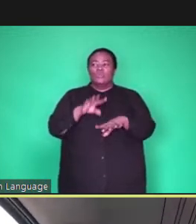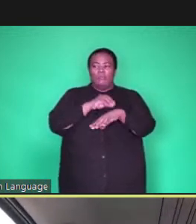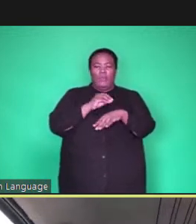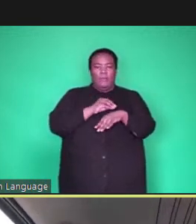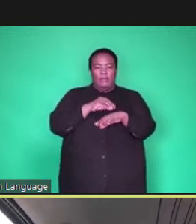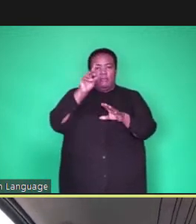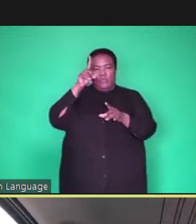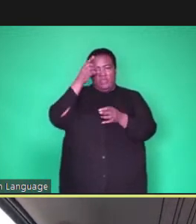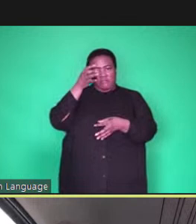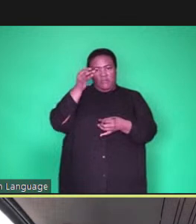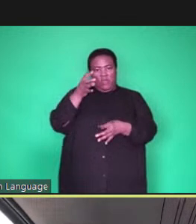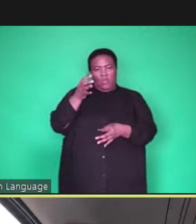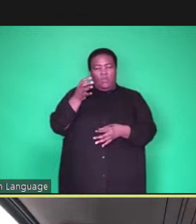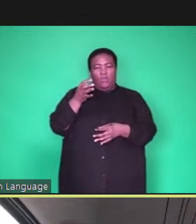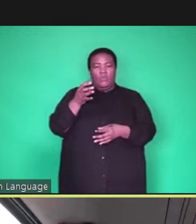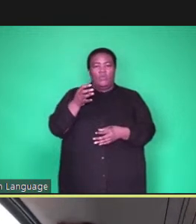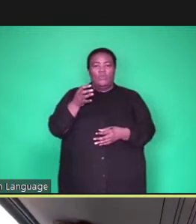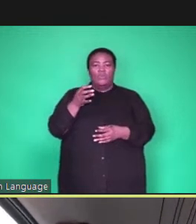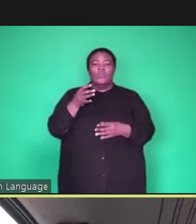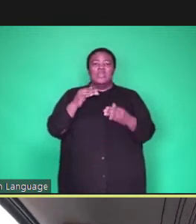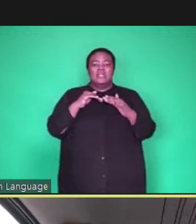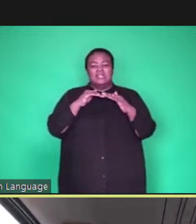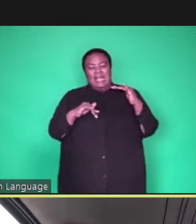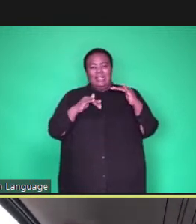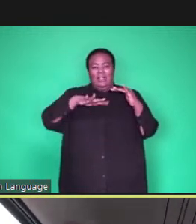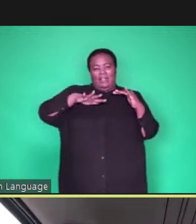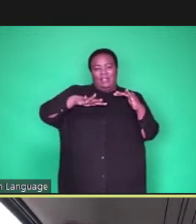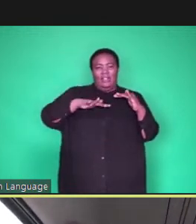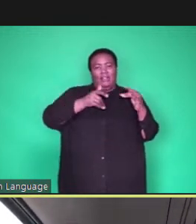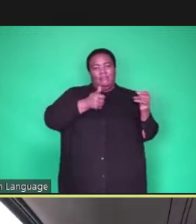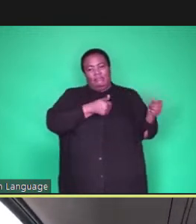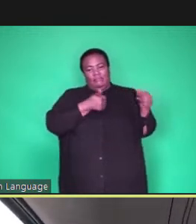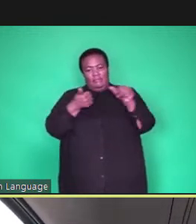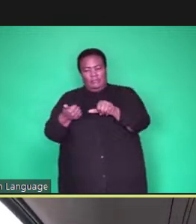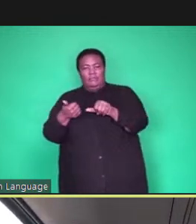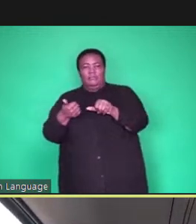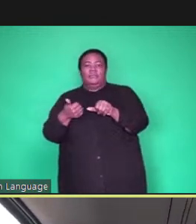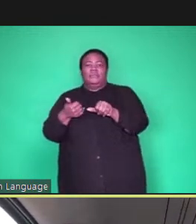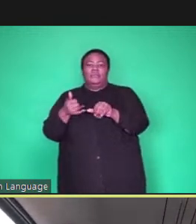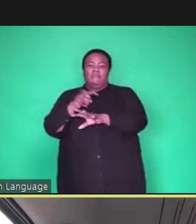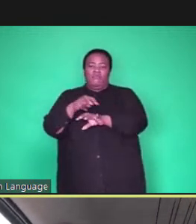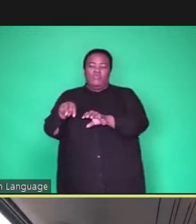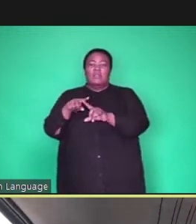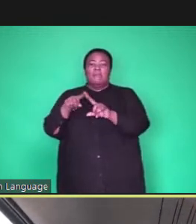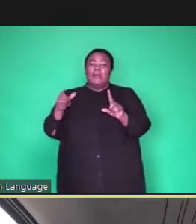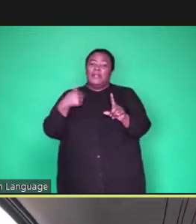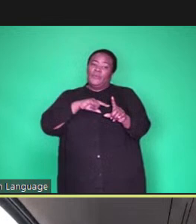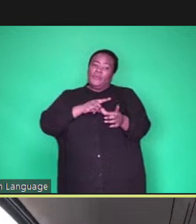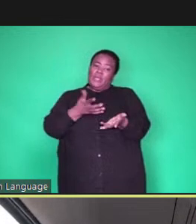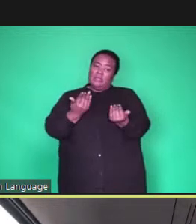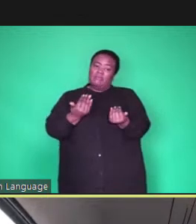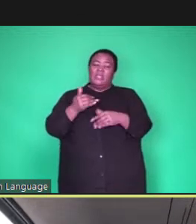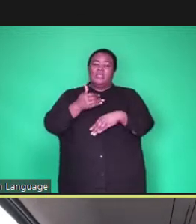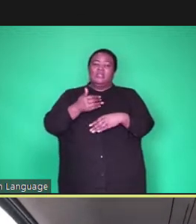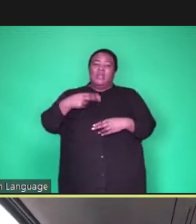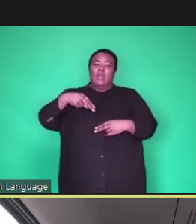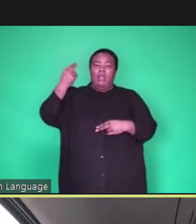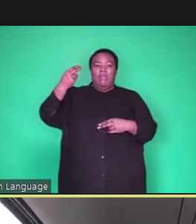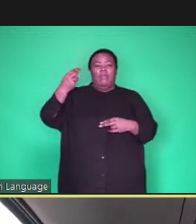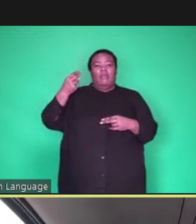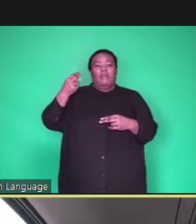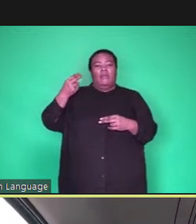that is underestimating return migration. Okay, but we expect a higher